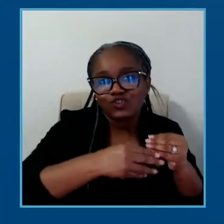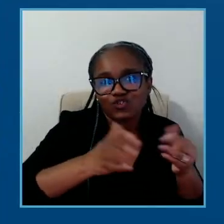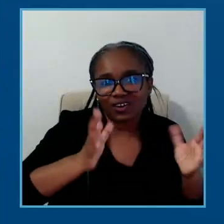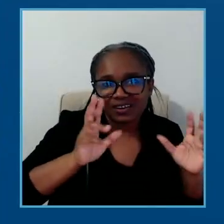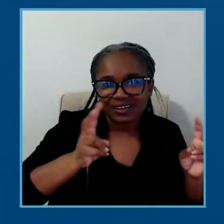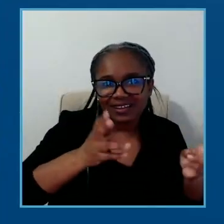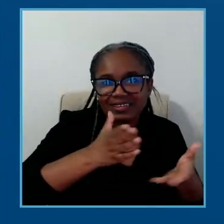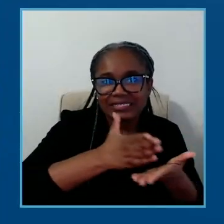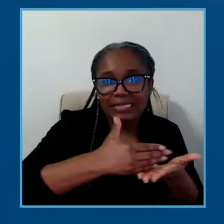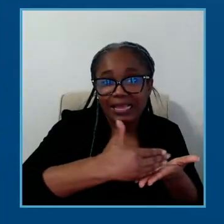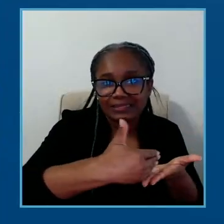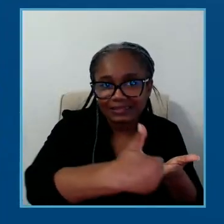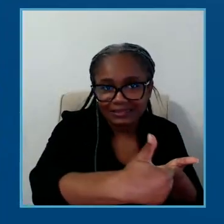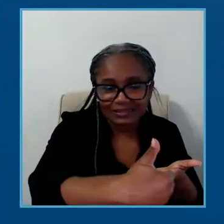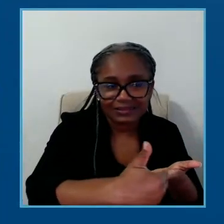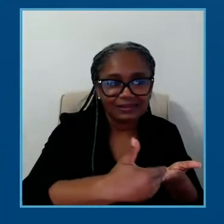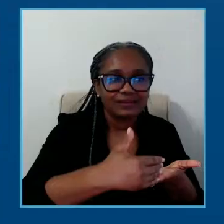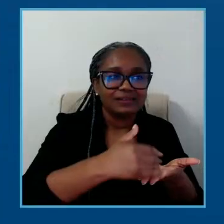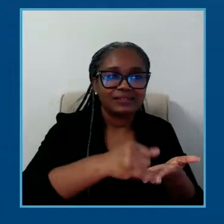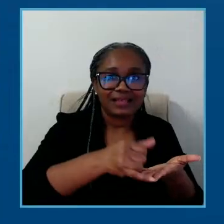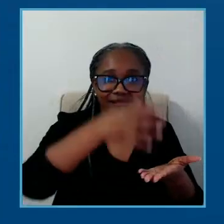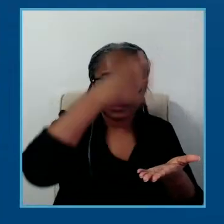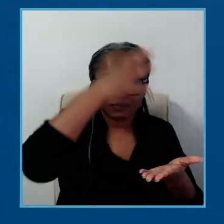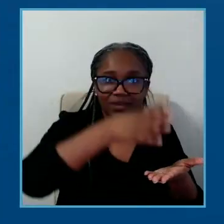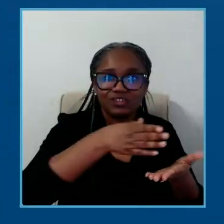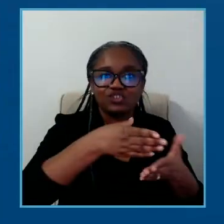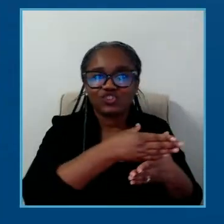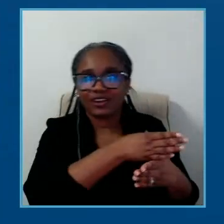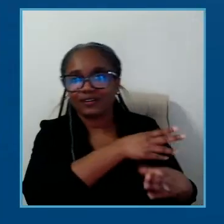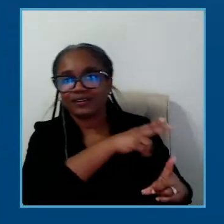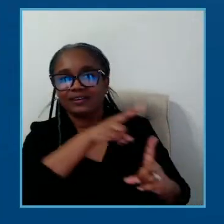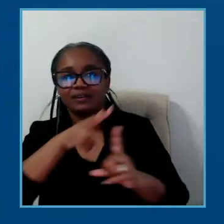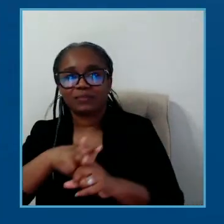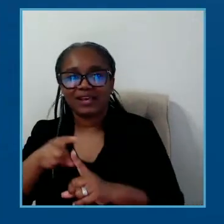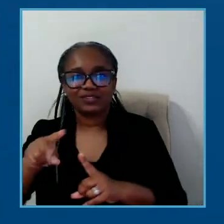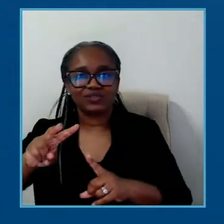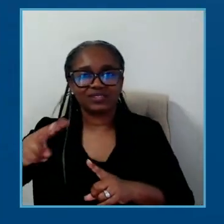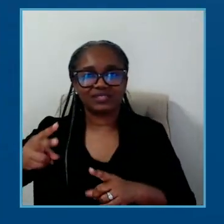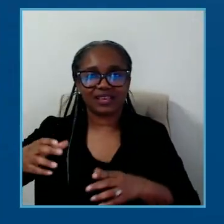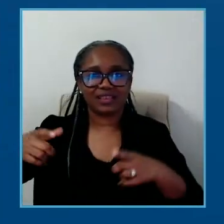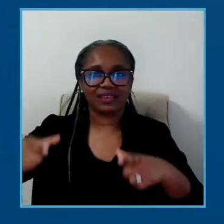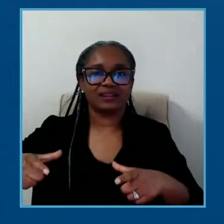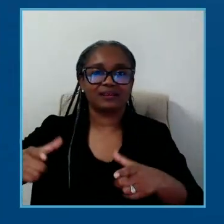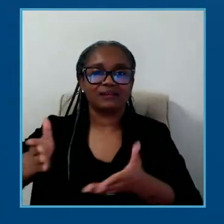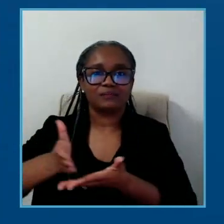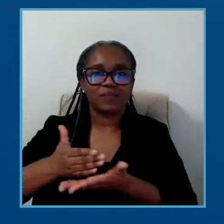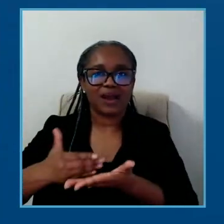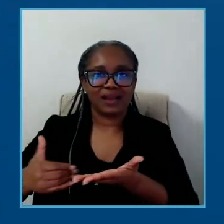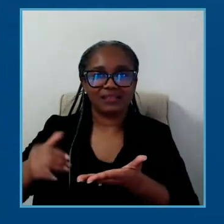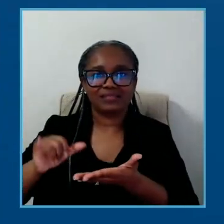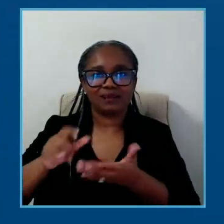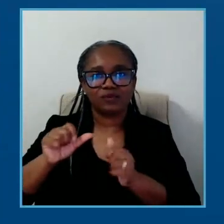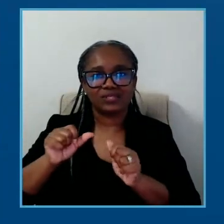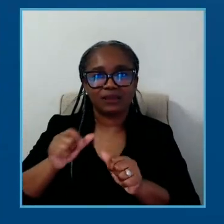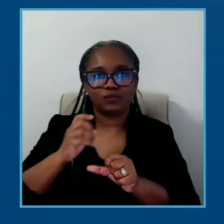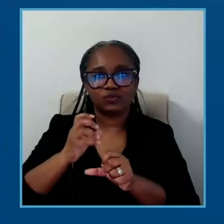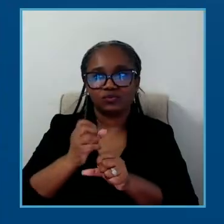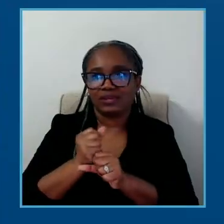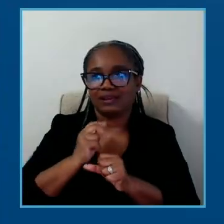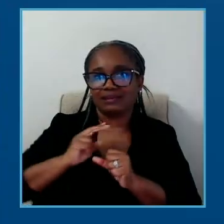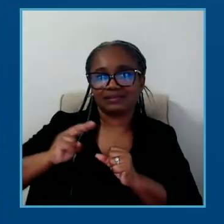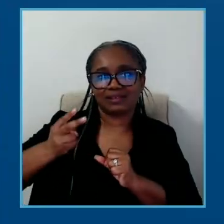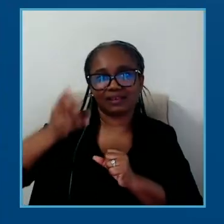second pie, right? That enabled us to get a second man who achieved that more than the majority.